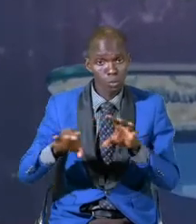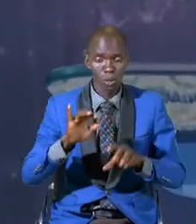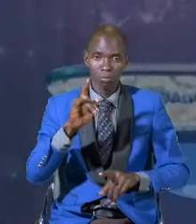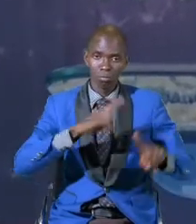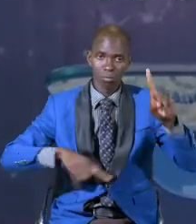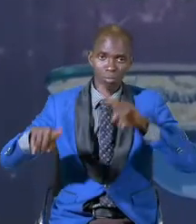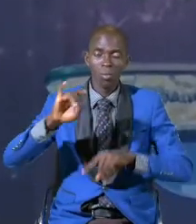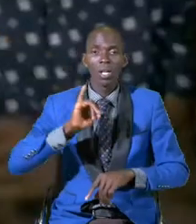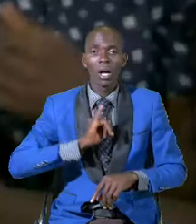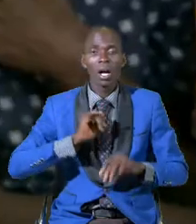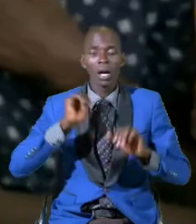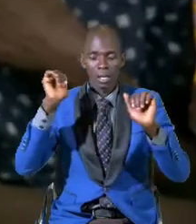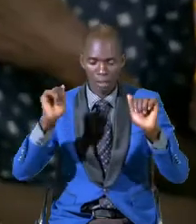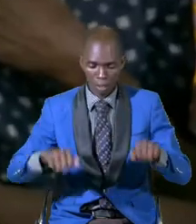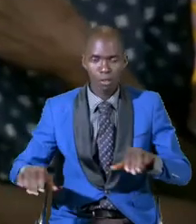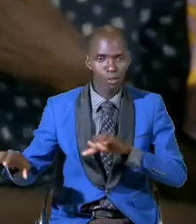me to do.